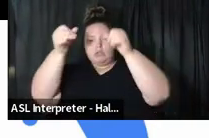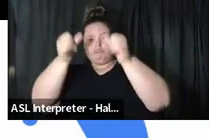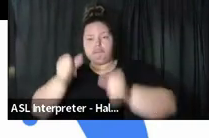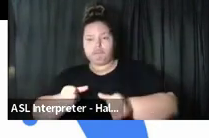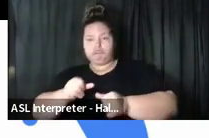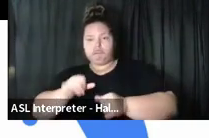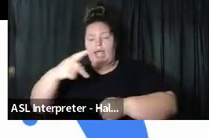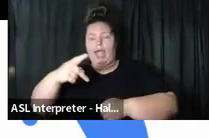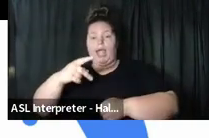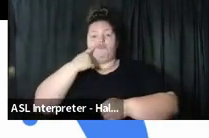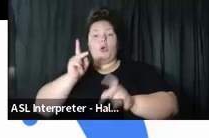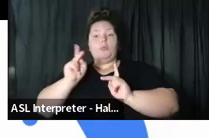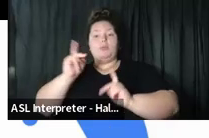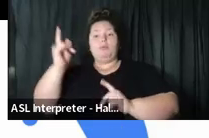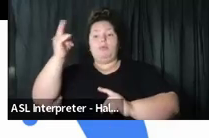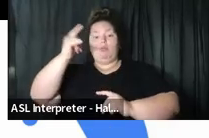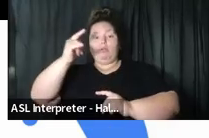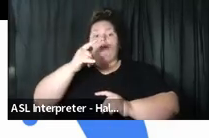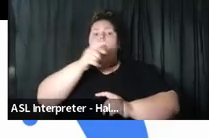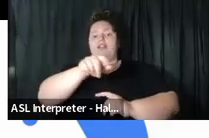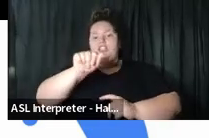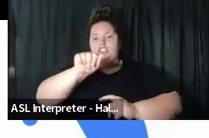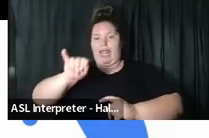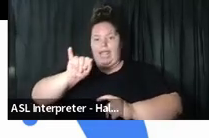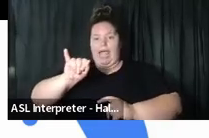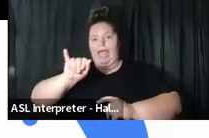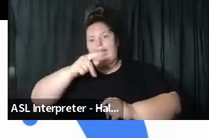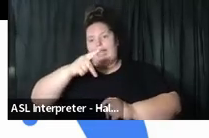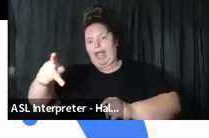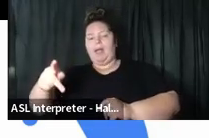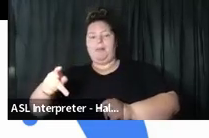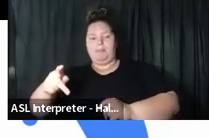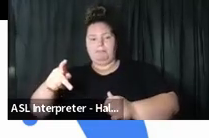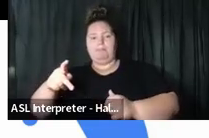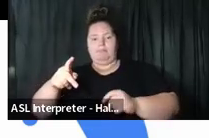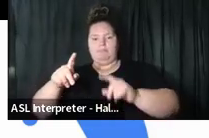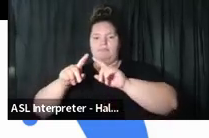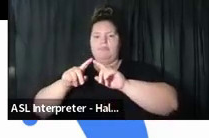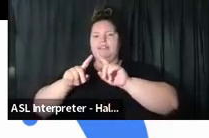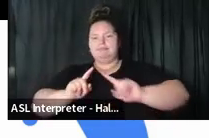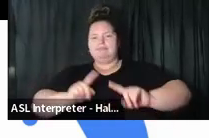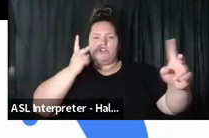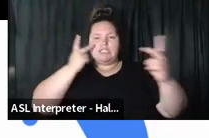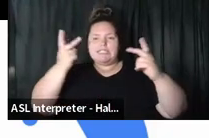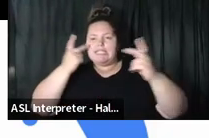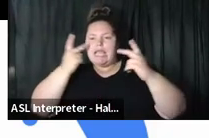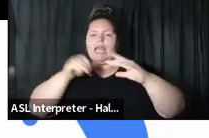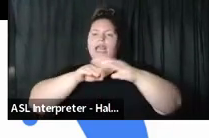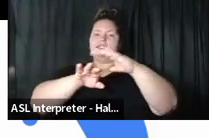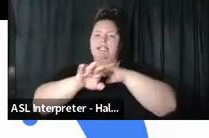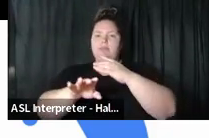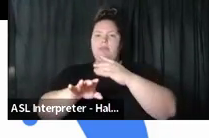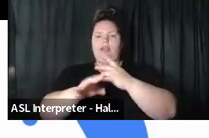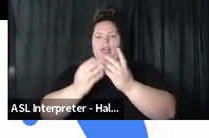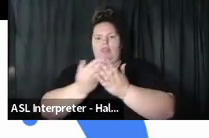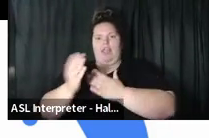vision, there's a Seeing AI app. And then there's also a lot of different seeing and accessibility features on your cell phone